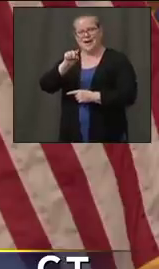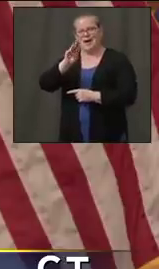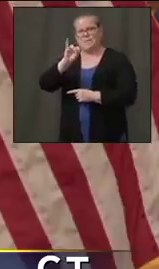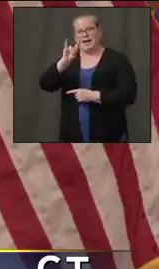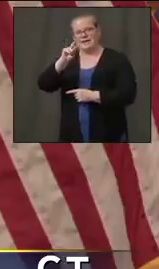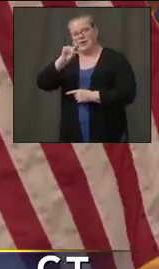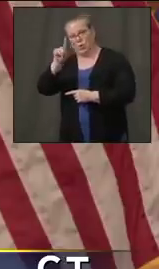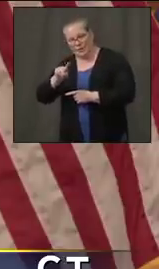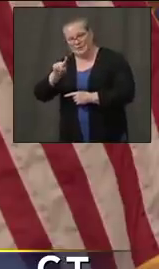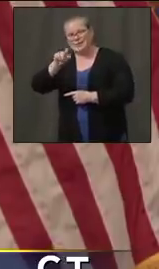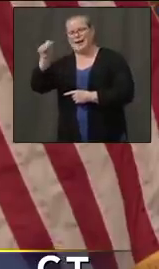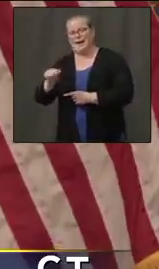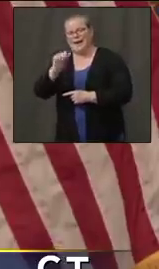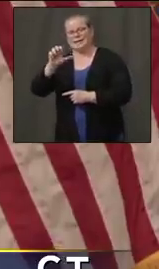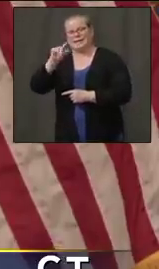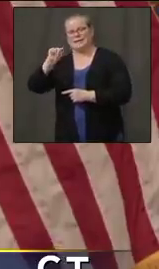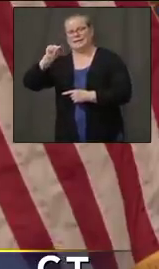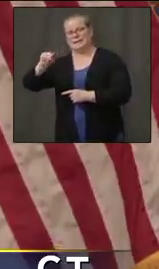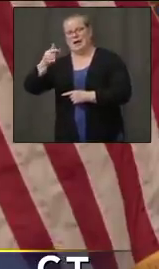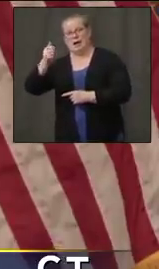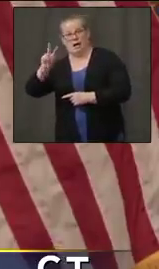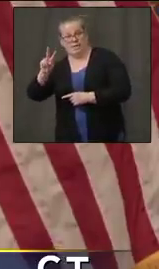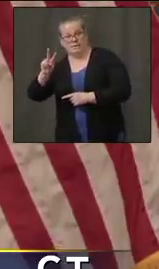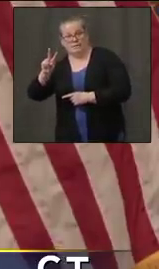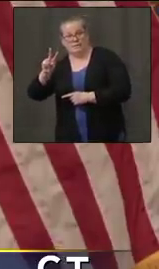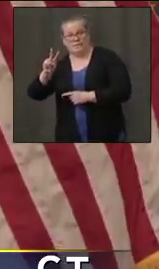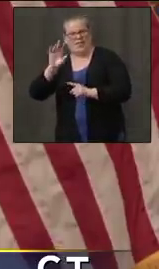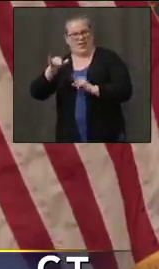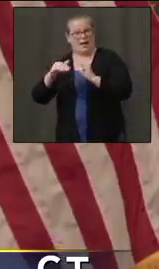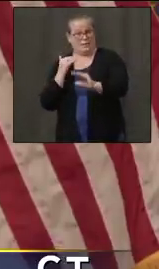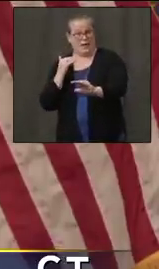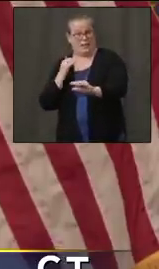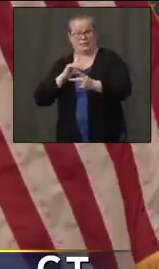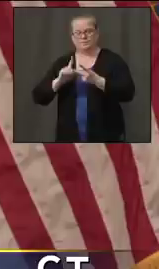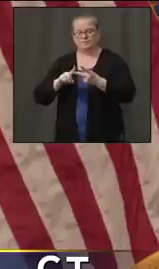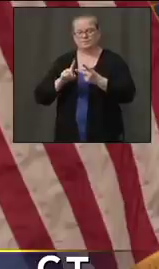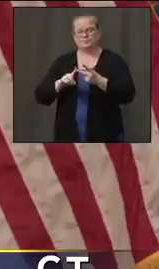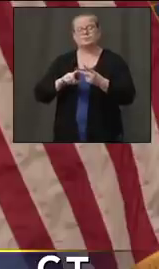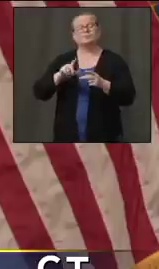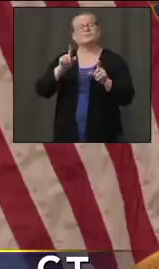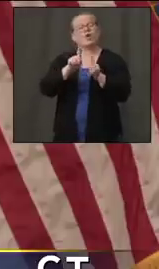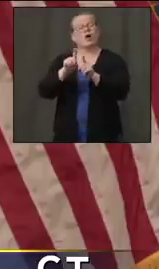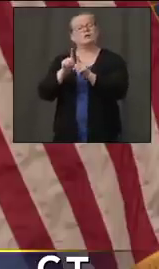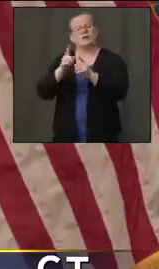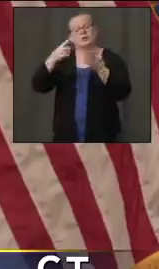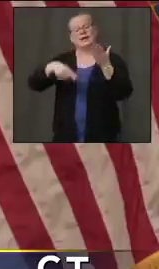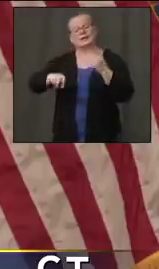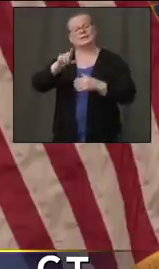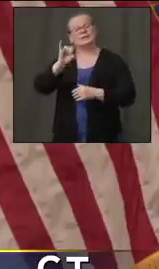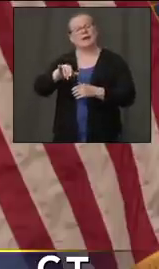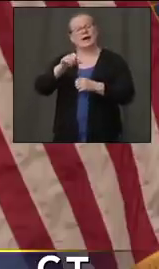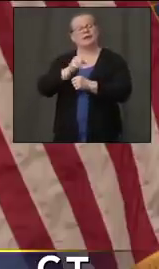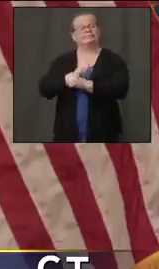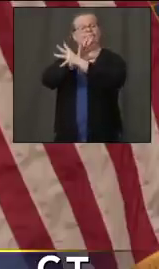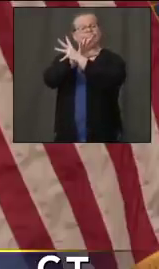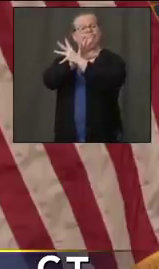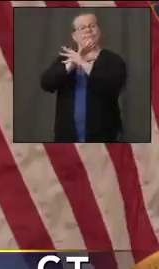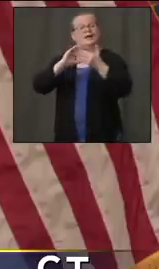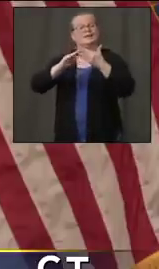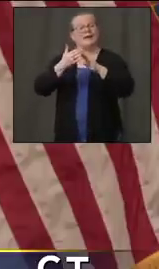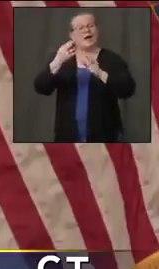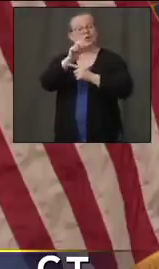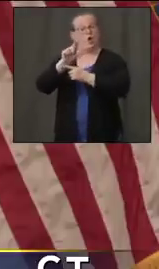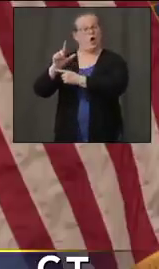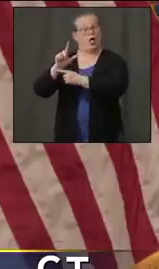ltgovernor.bisowitz@ct.gov. And also, when the teletown hall is finalized